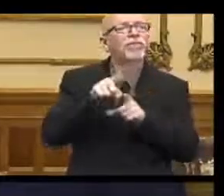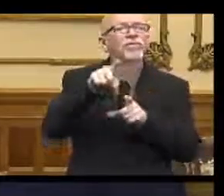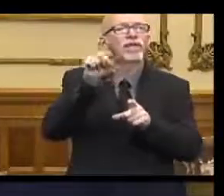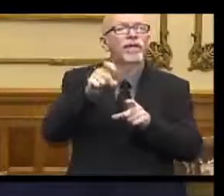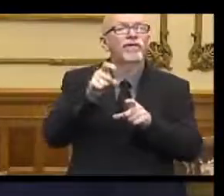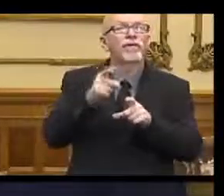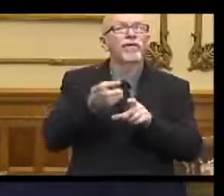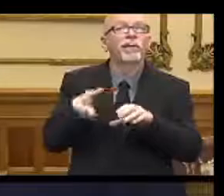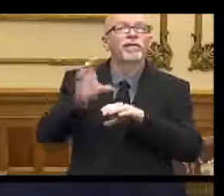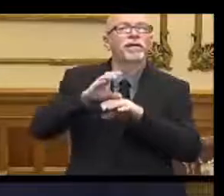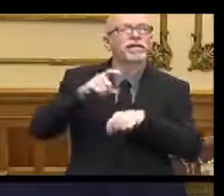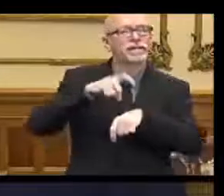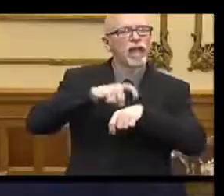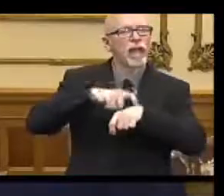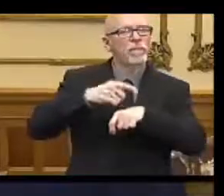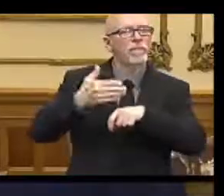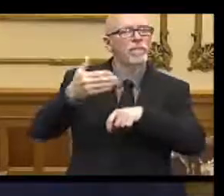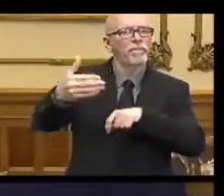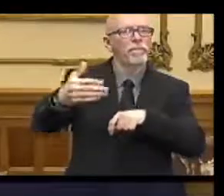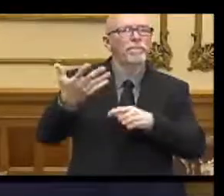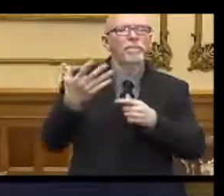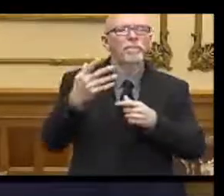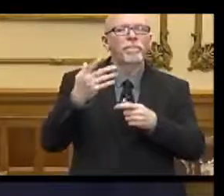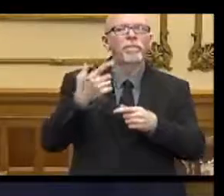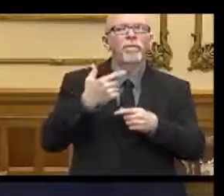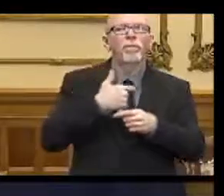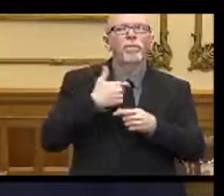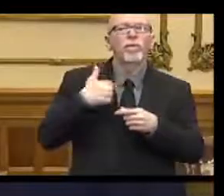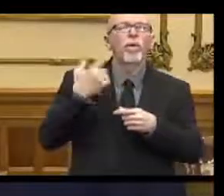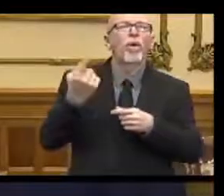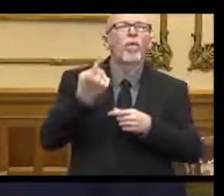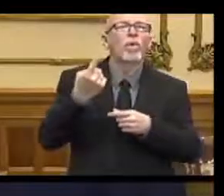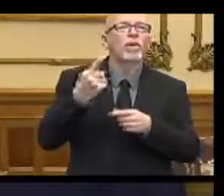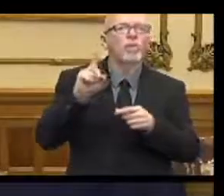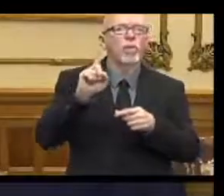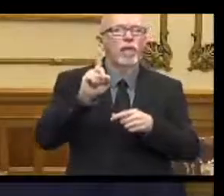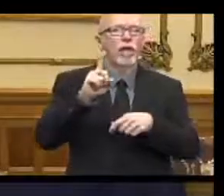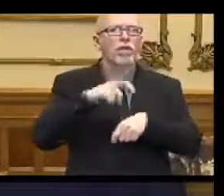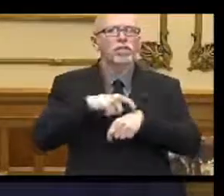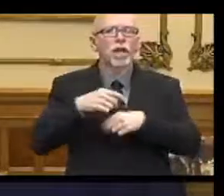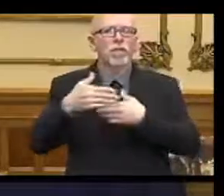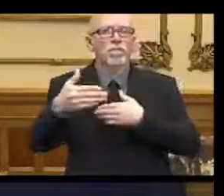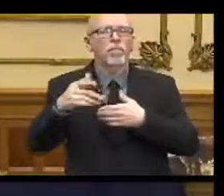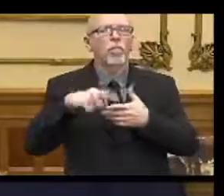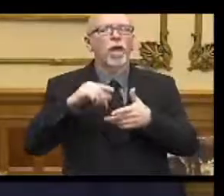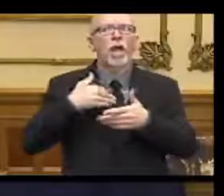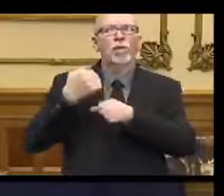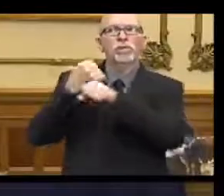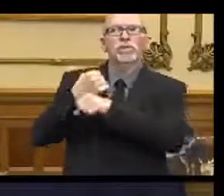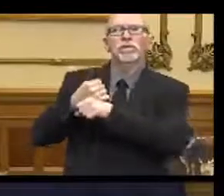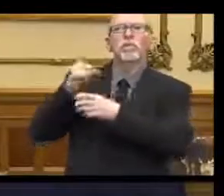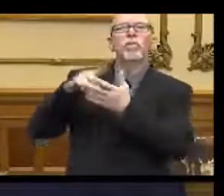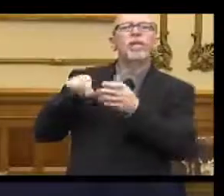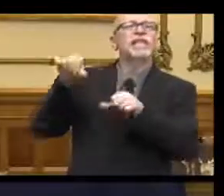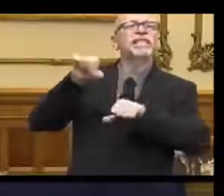on top of that the timeline. Where are we always? What are the numbers? What is the